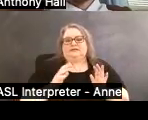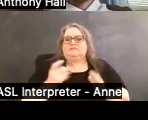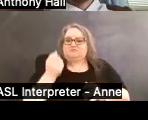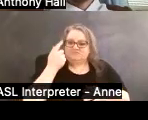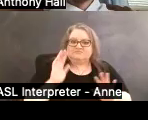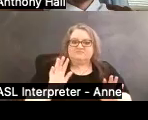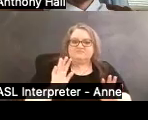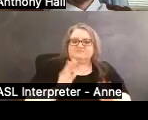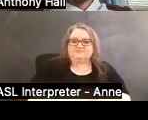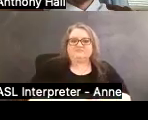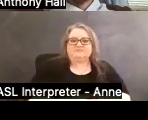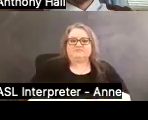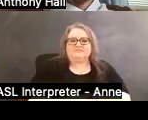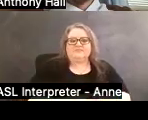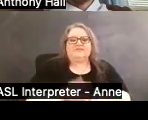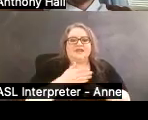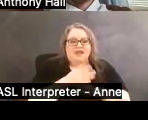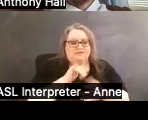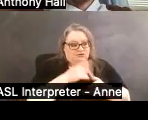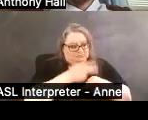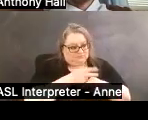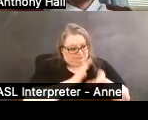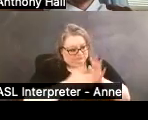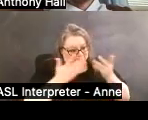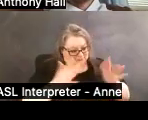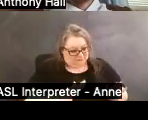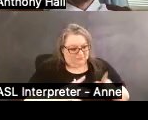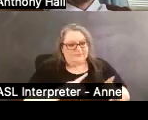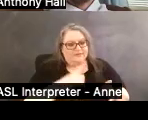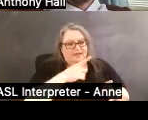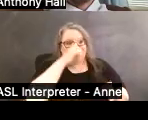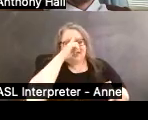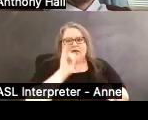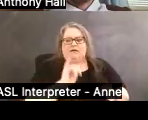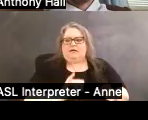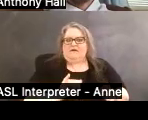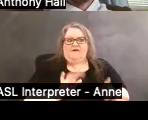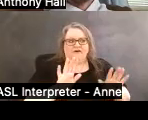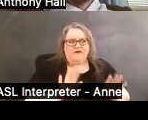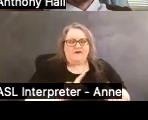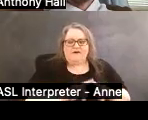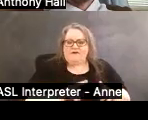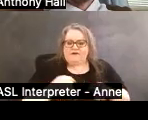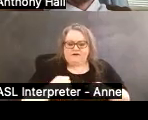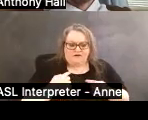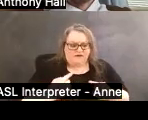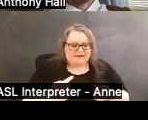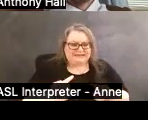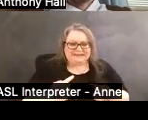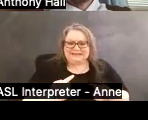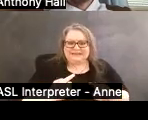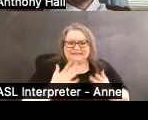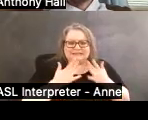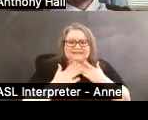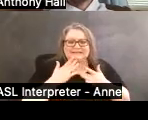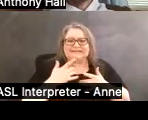sense. Once you get that taken care of, they may realize, hey, I'm great now, but I'm still sitting